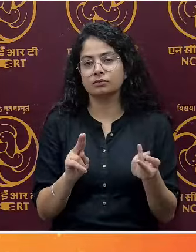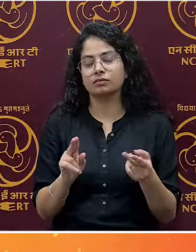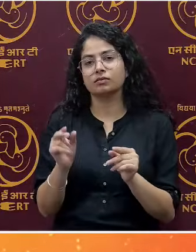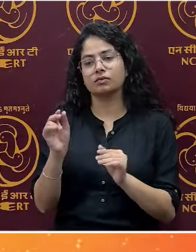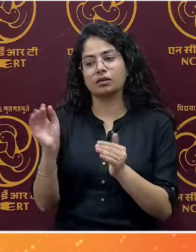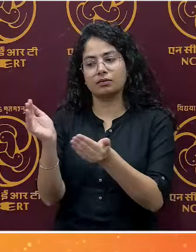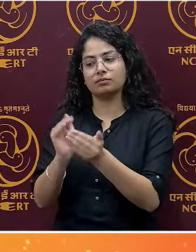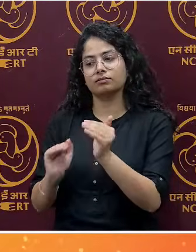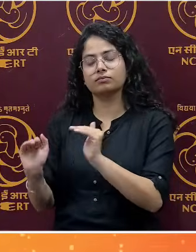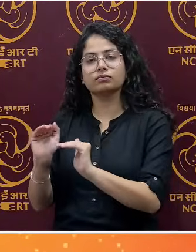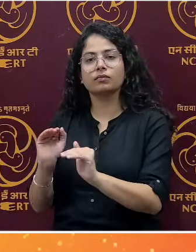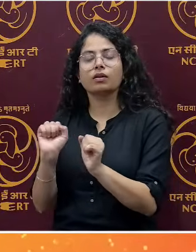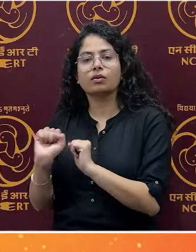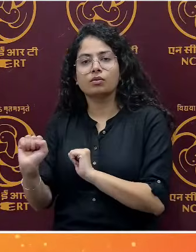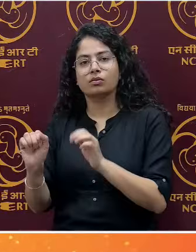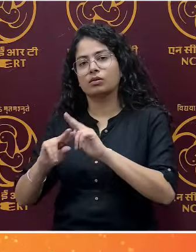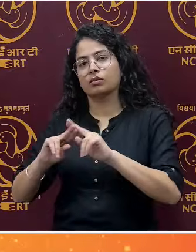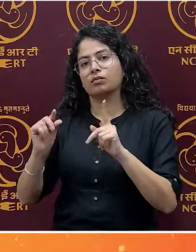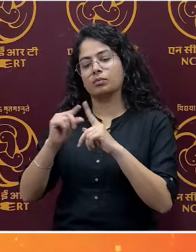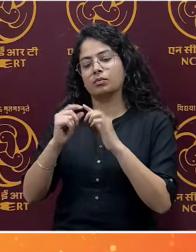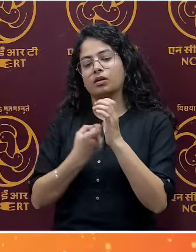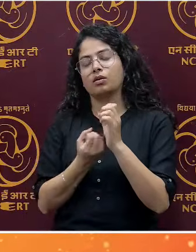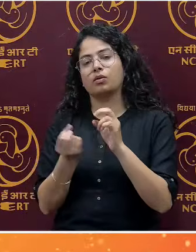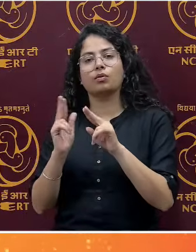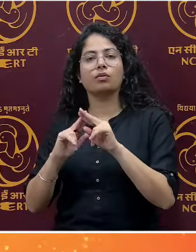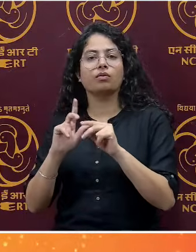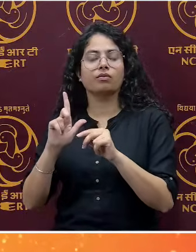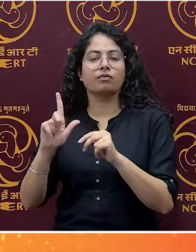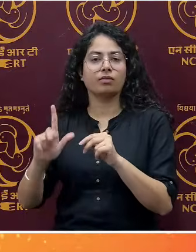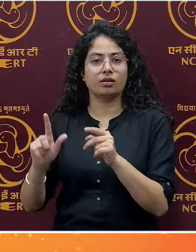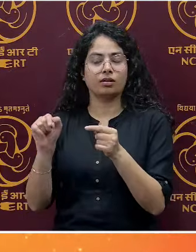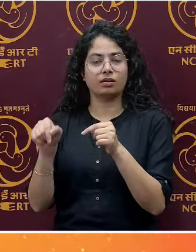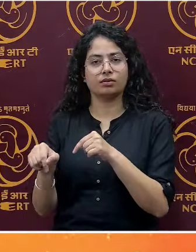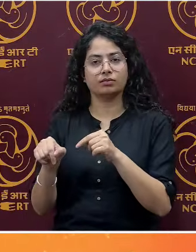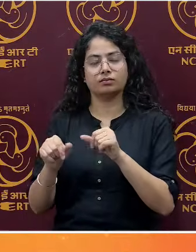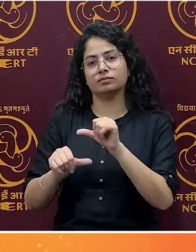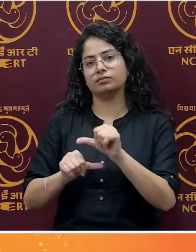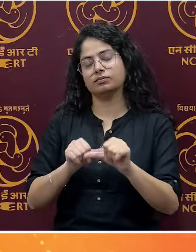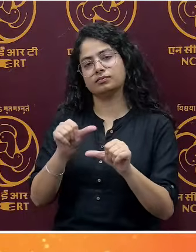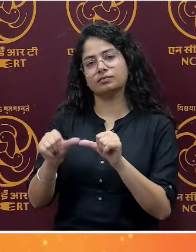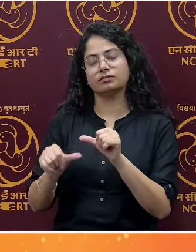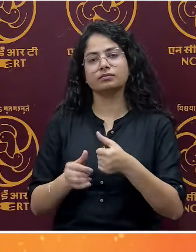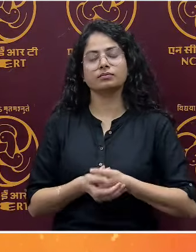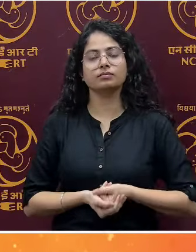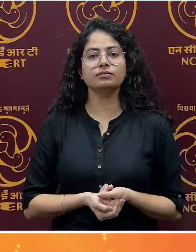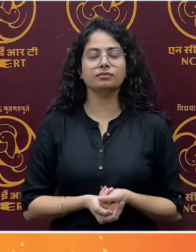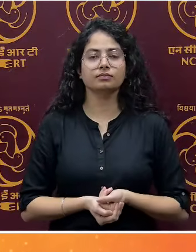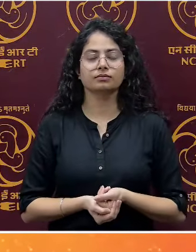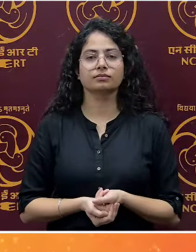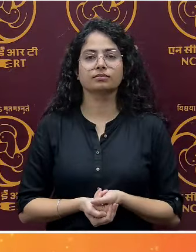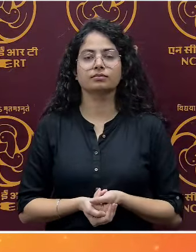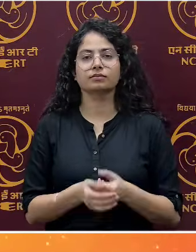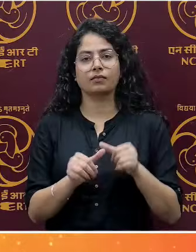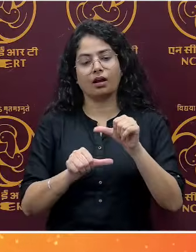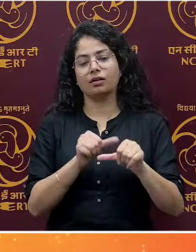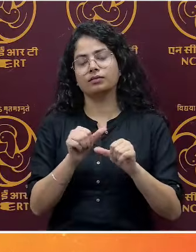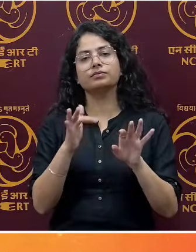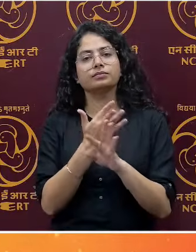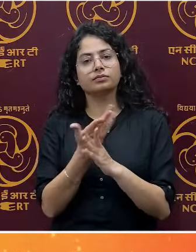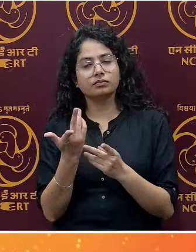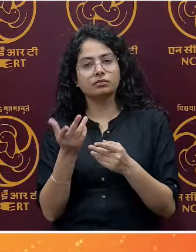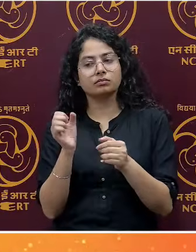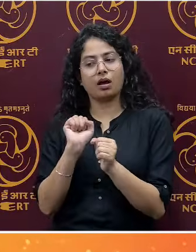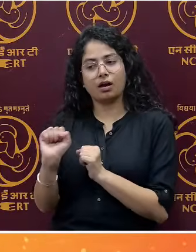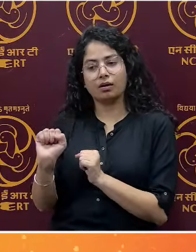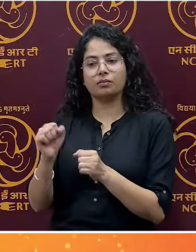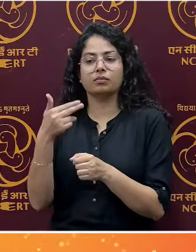take some time out for completing the profile. And So what's that process actually? yeah, the process is just to enter your login details,